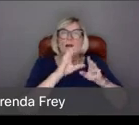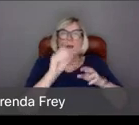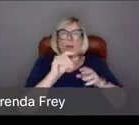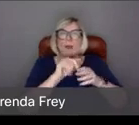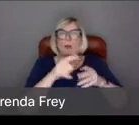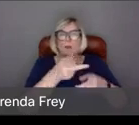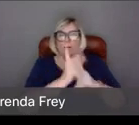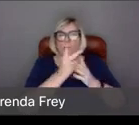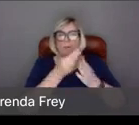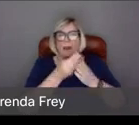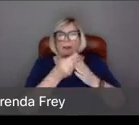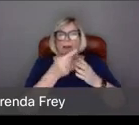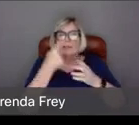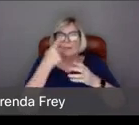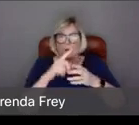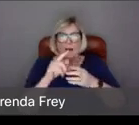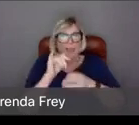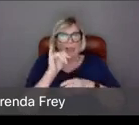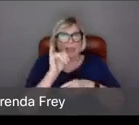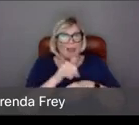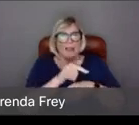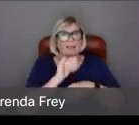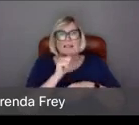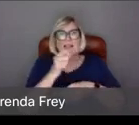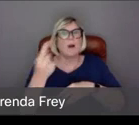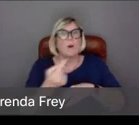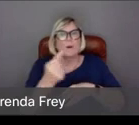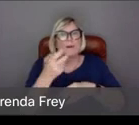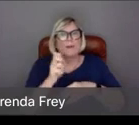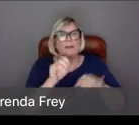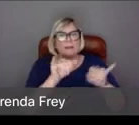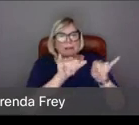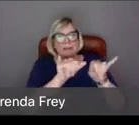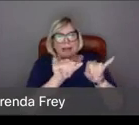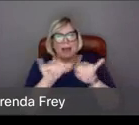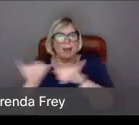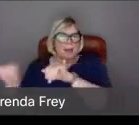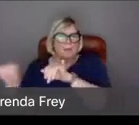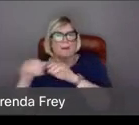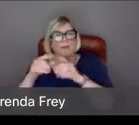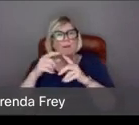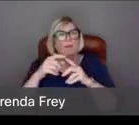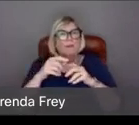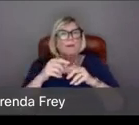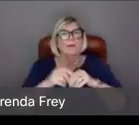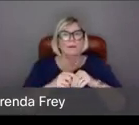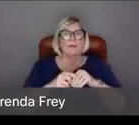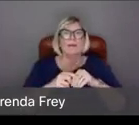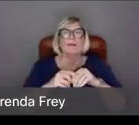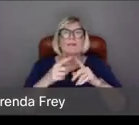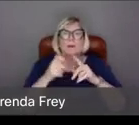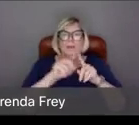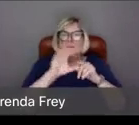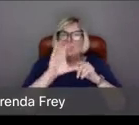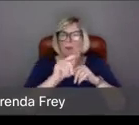that, as Emily mentioned, it's not always the same from place to place where you apply. And sometimes people get